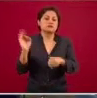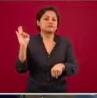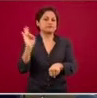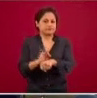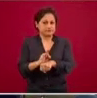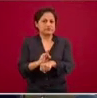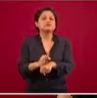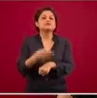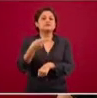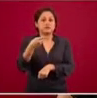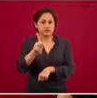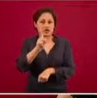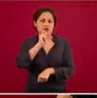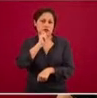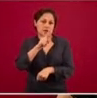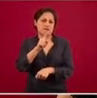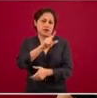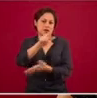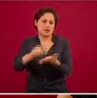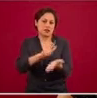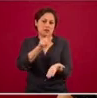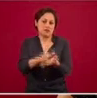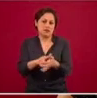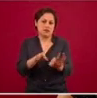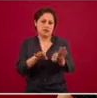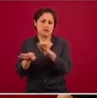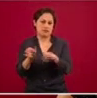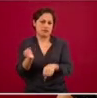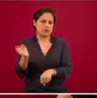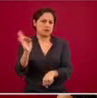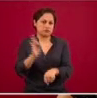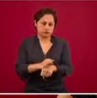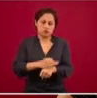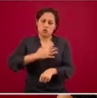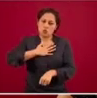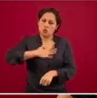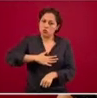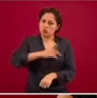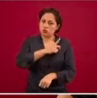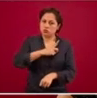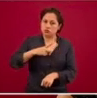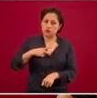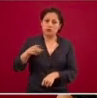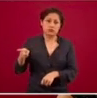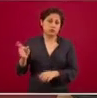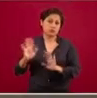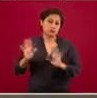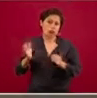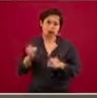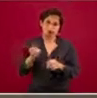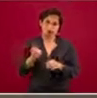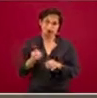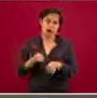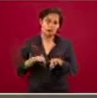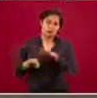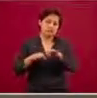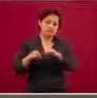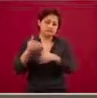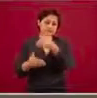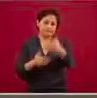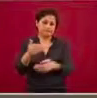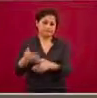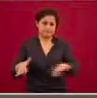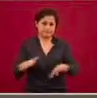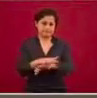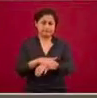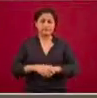health system, but because it is a universal and fundamental element of social justice and work justice.